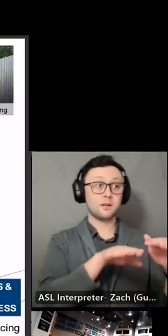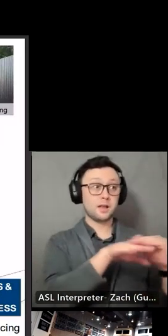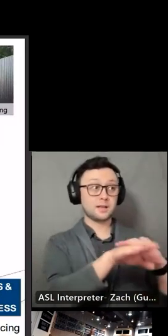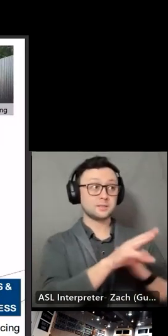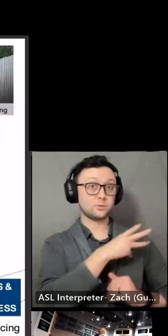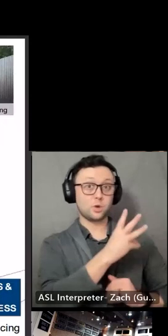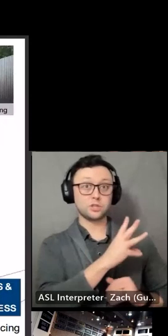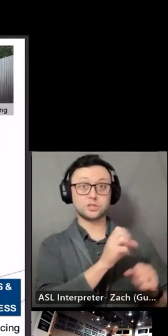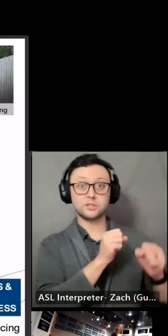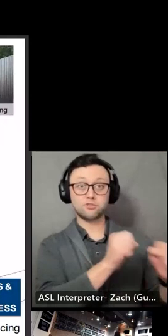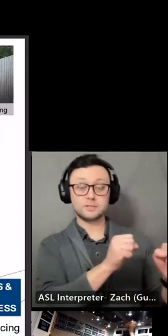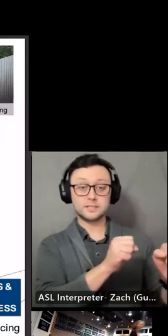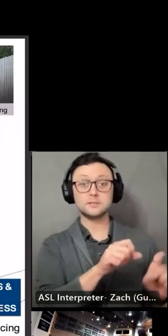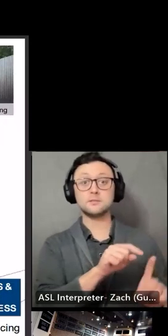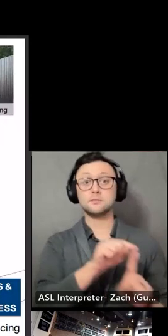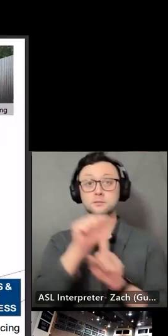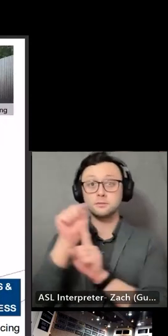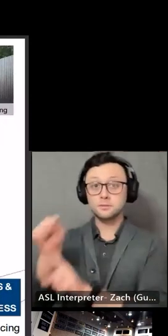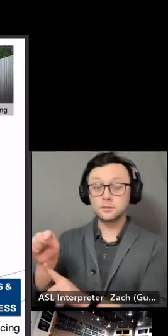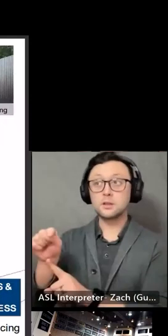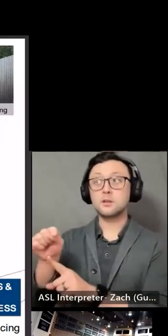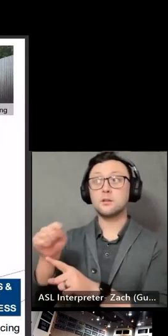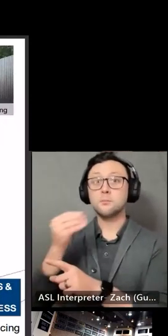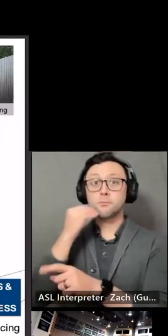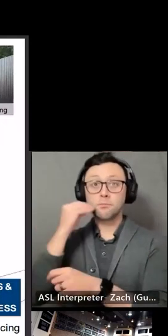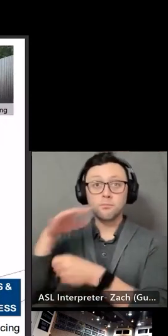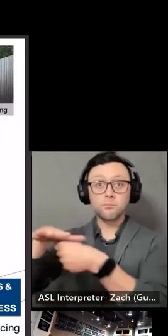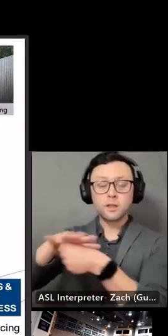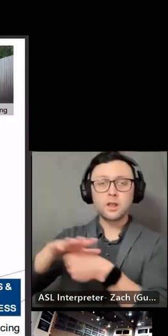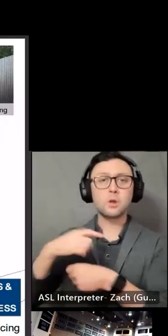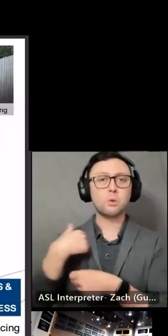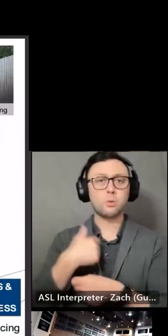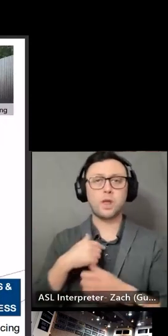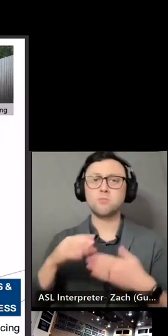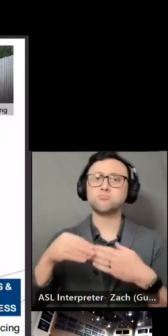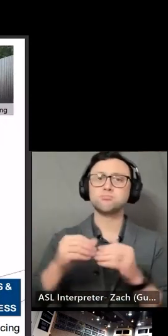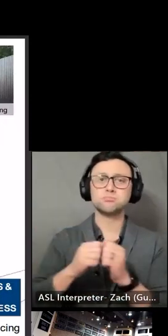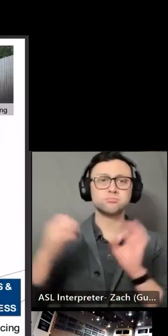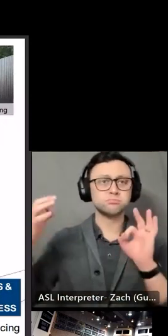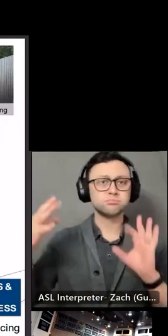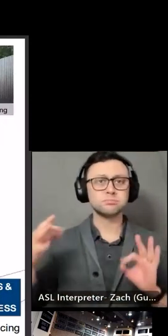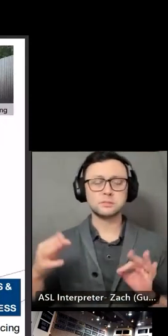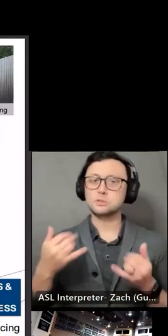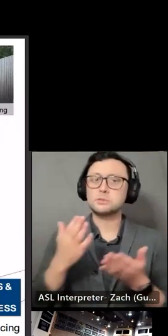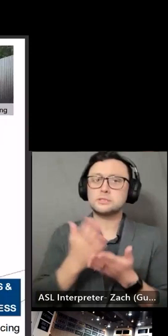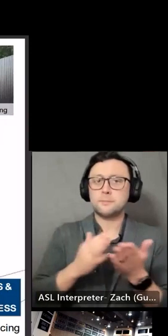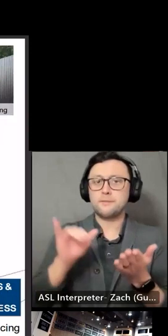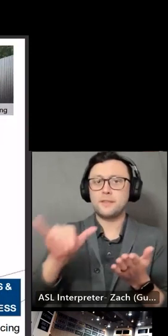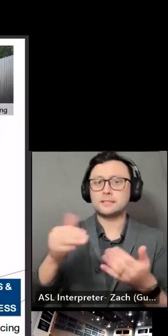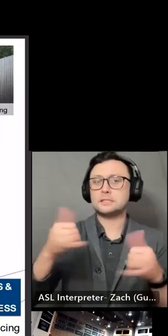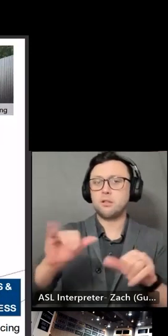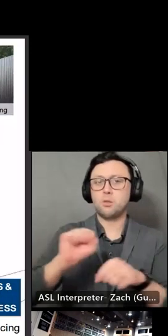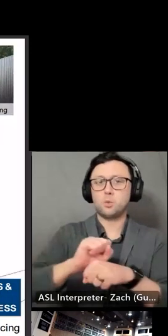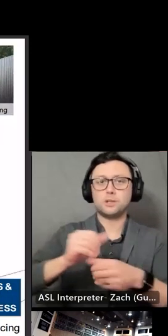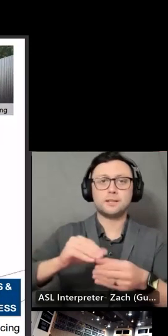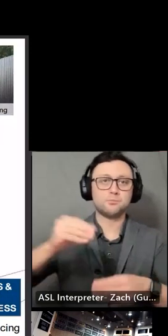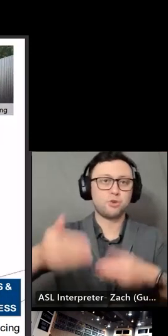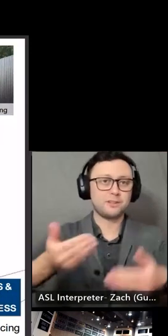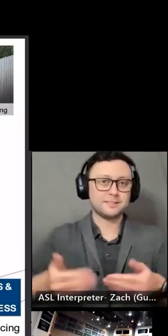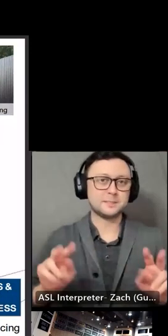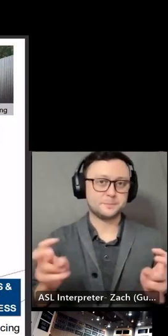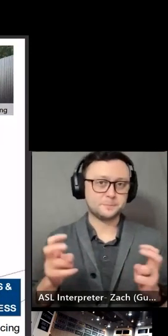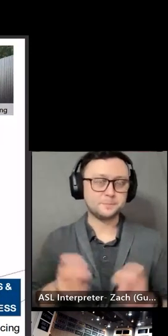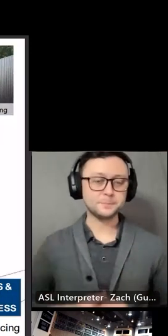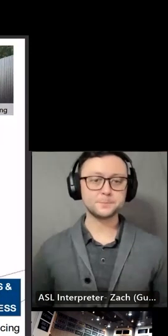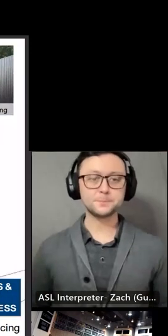Street. And we've heard a range of kind of ideas on what's preferable there. So that can be kind of a work in progress as